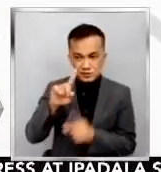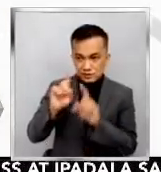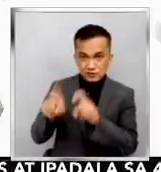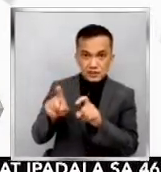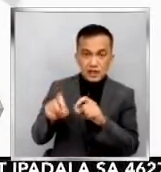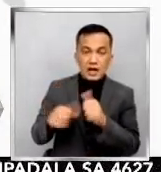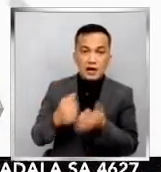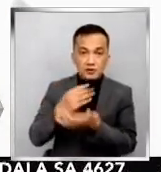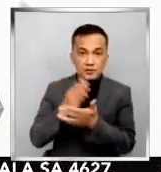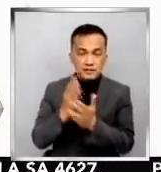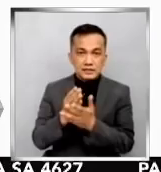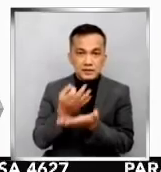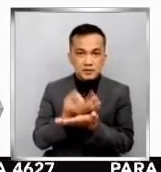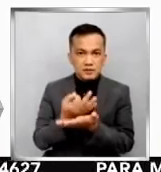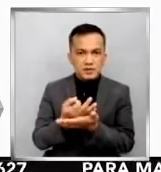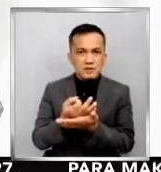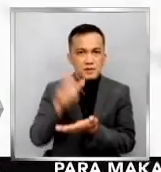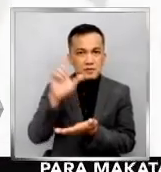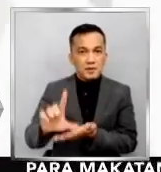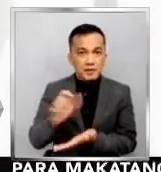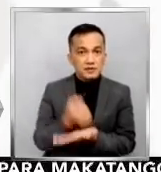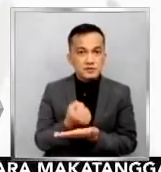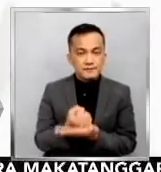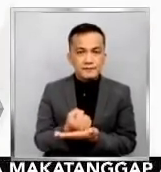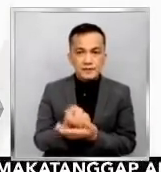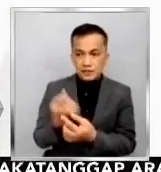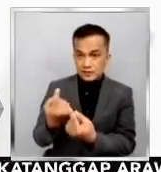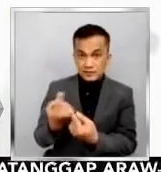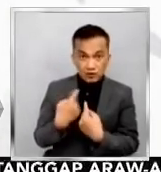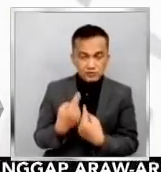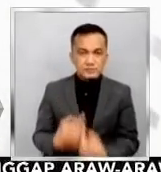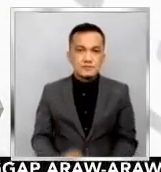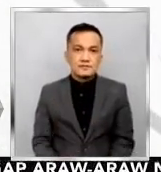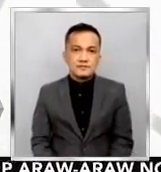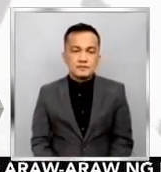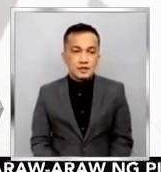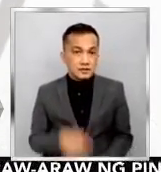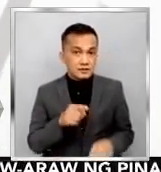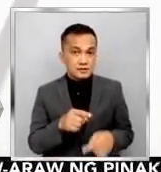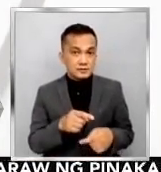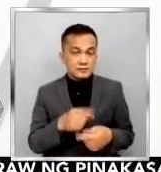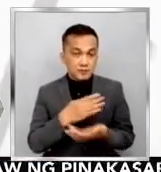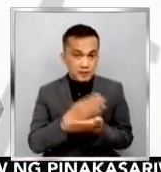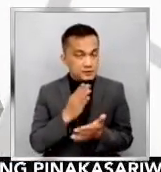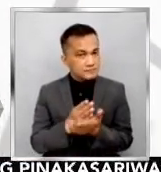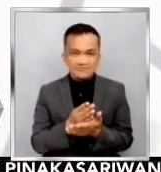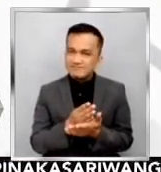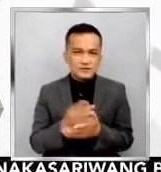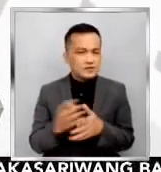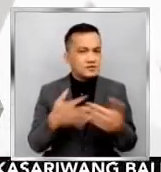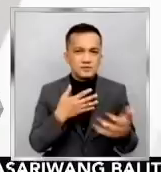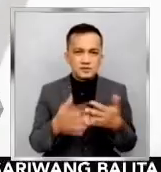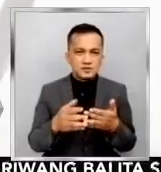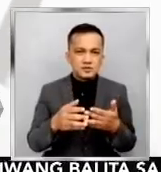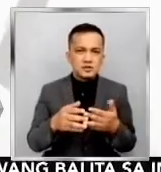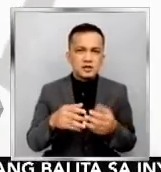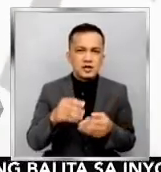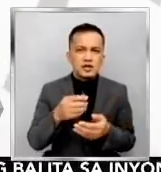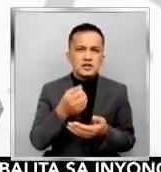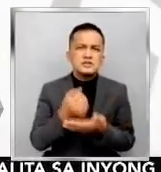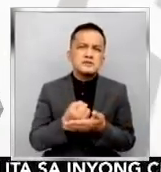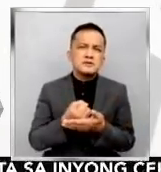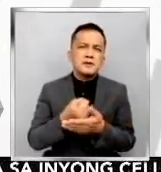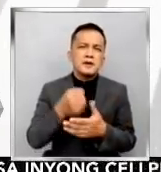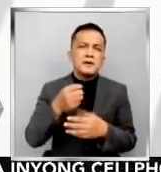ang sweldo. Sagot niya, when it comes to budgeting, it doesn't matter kung minimum wage earner ka or millionaire ka kasi kung hindi